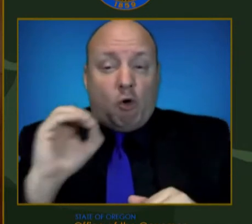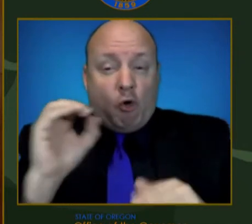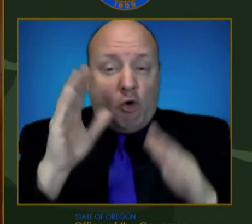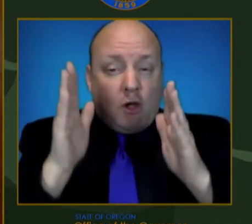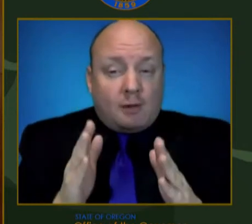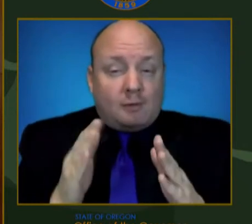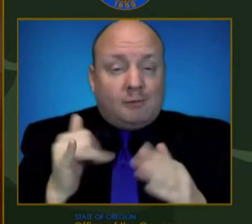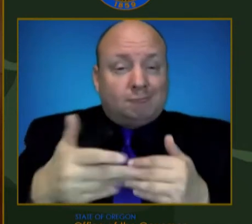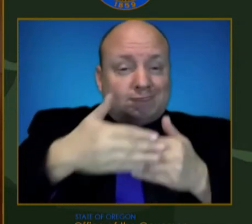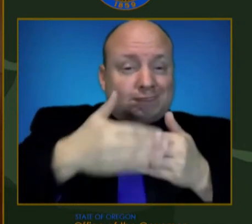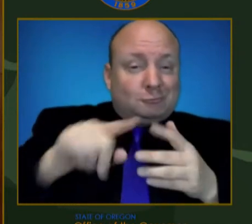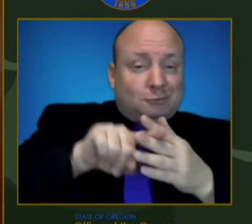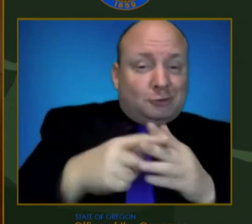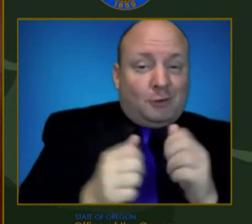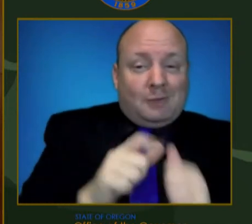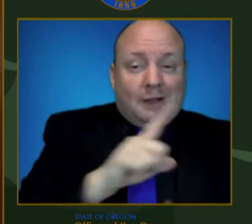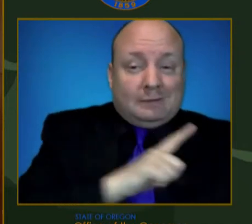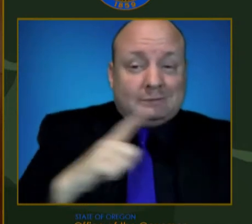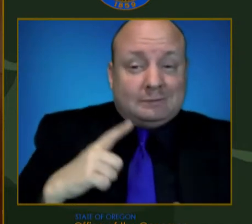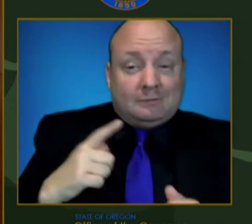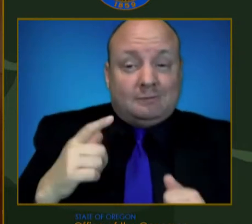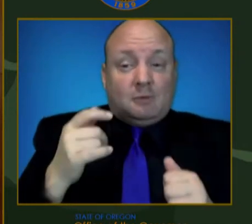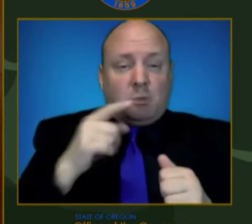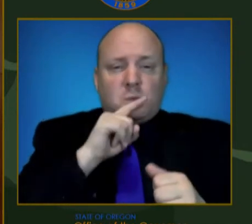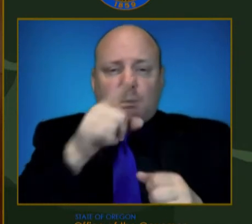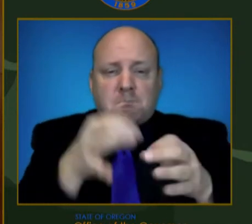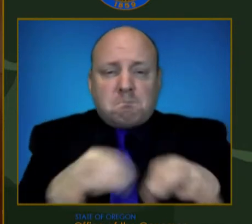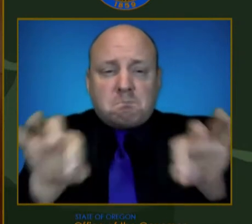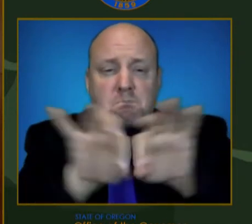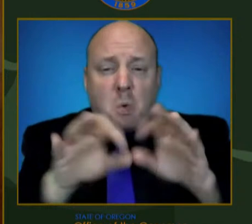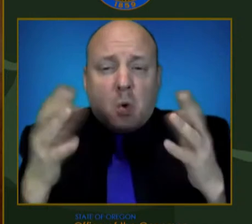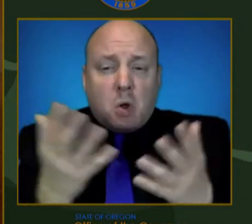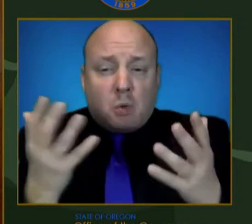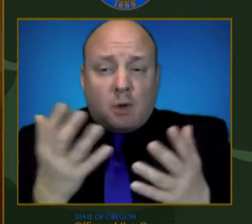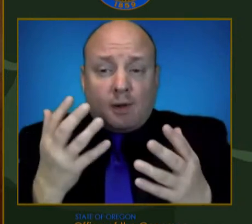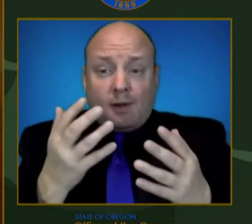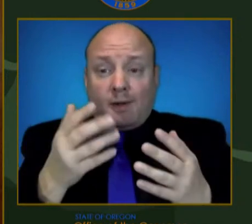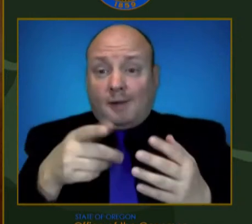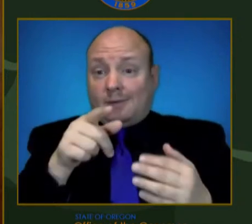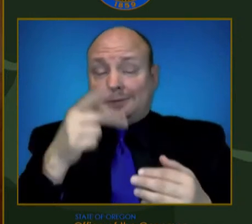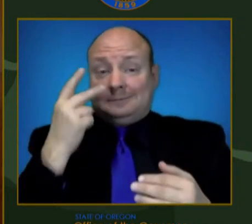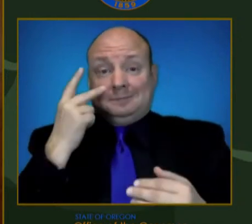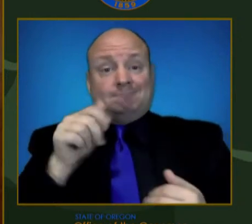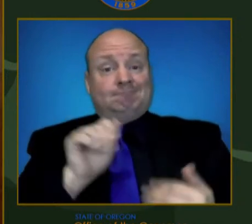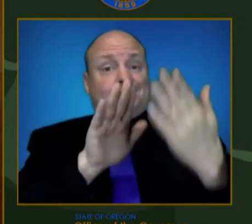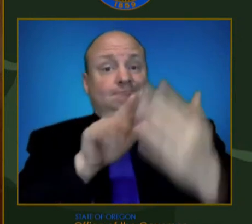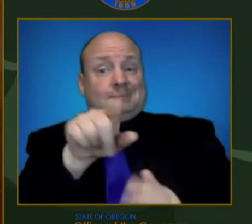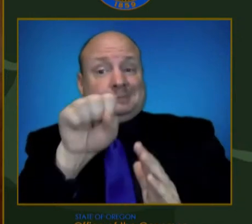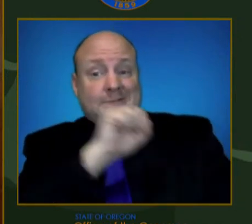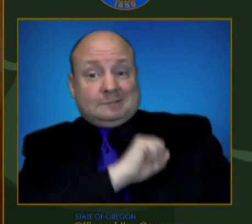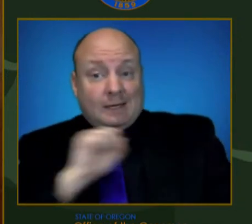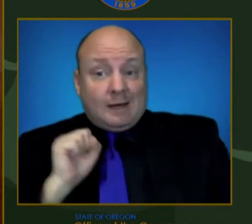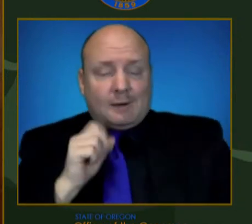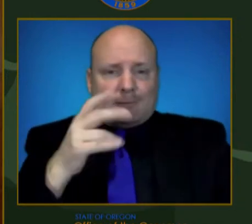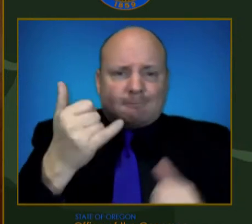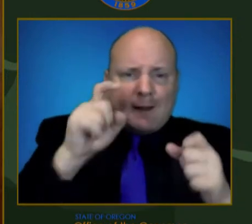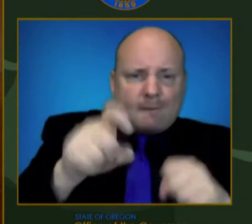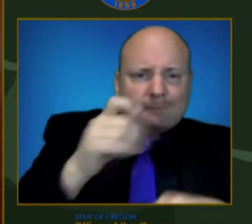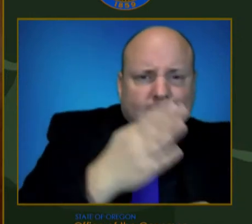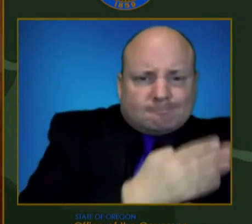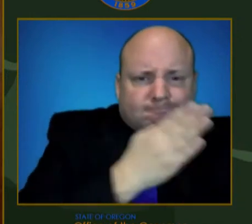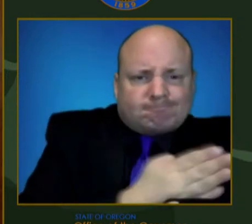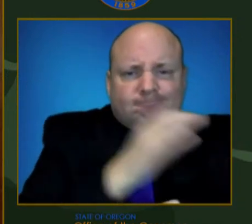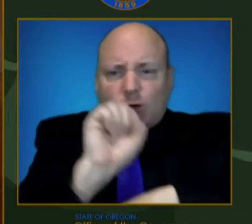session and lay out the critical issues facing our state and how we are working to address them.